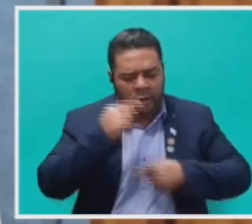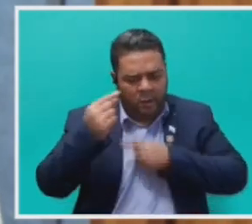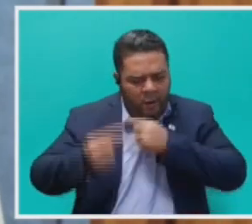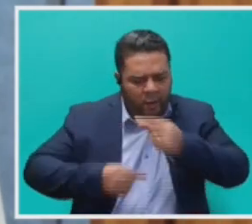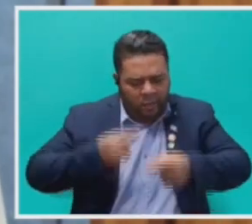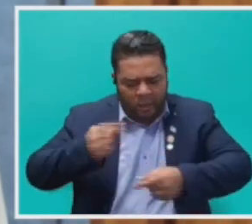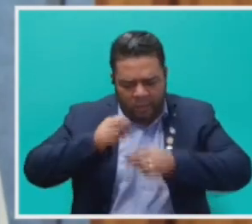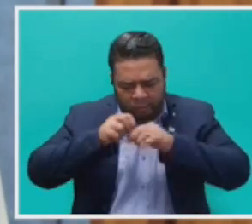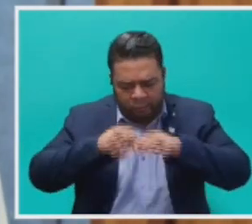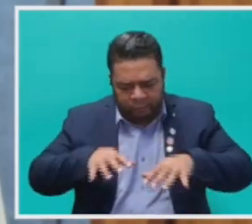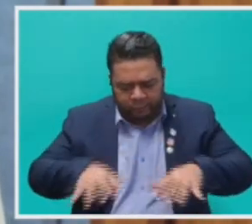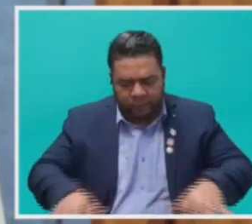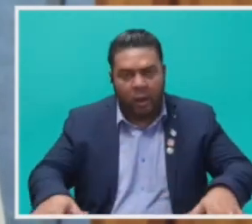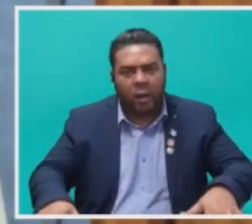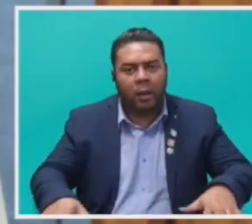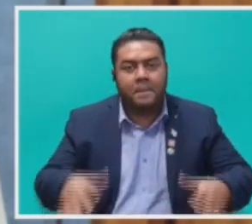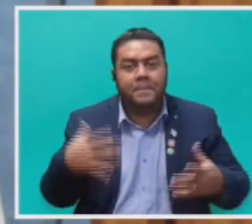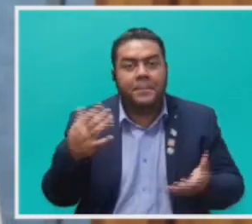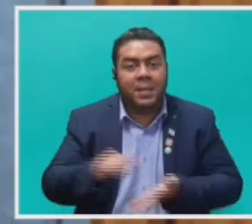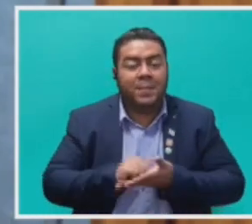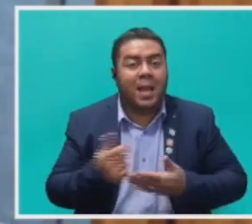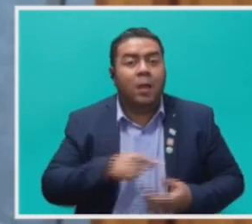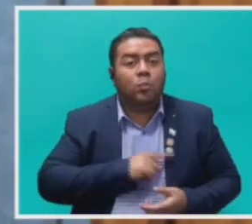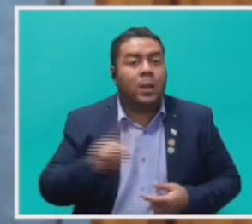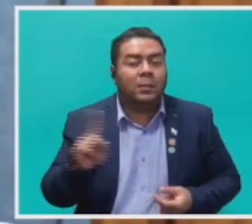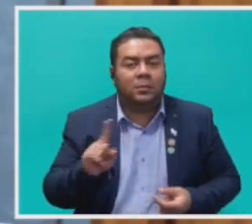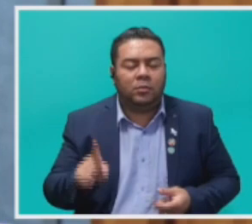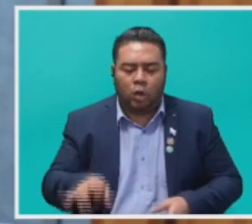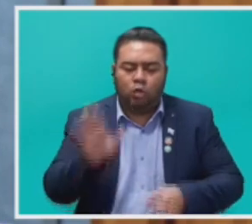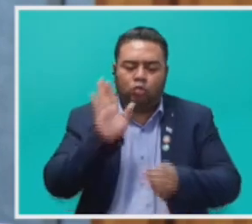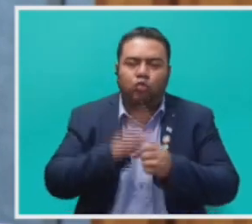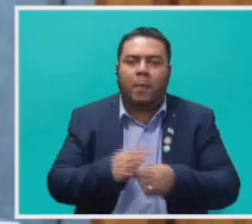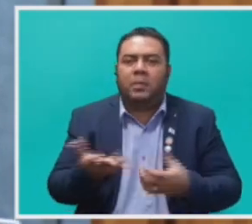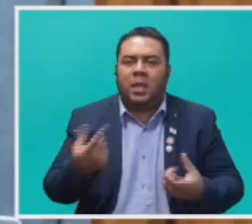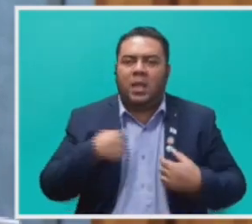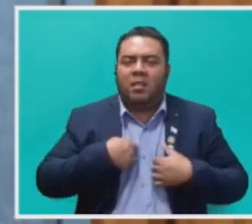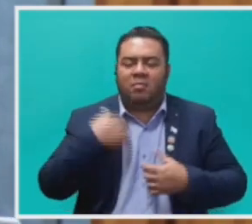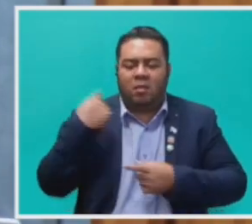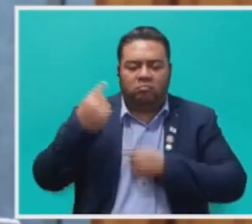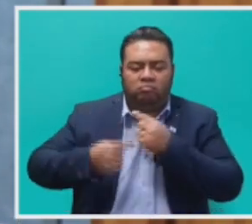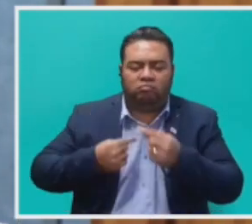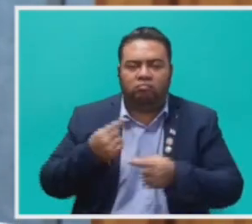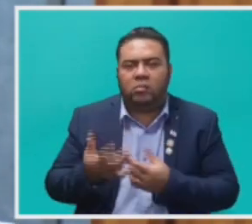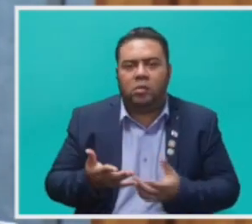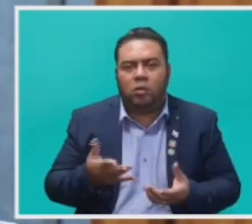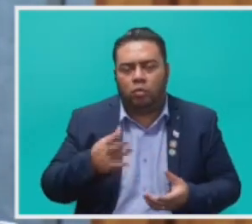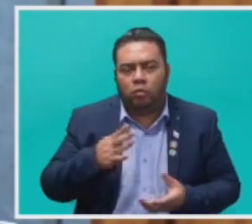painful narratives, keeping us trapped in intergenerational trauma.